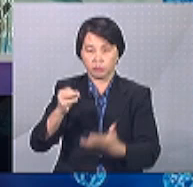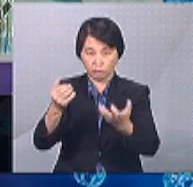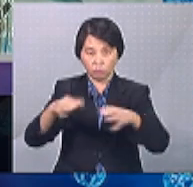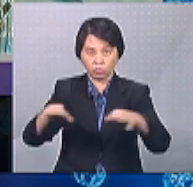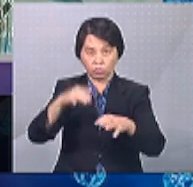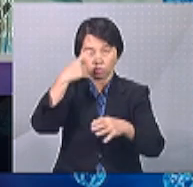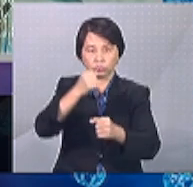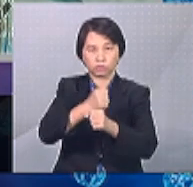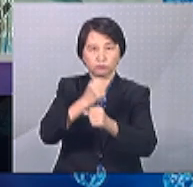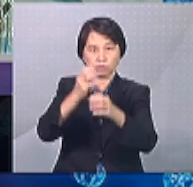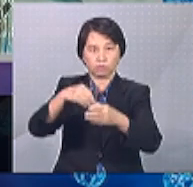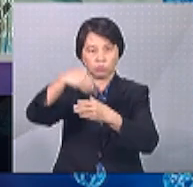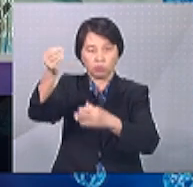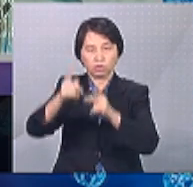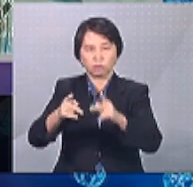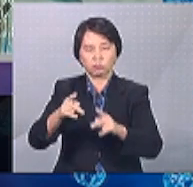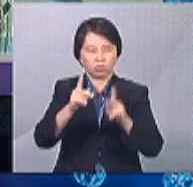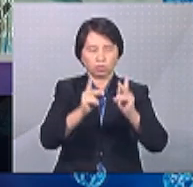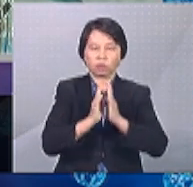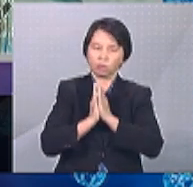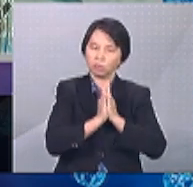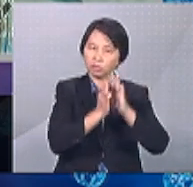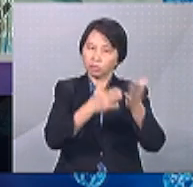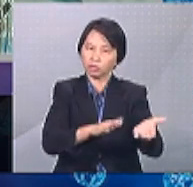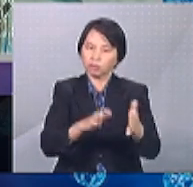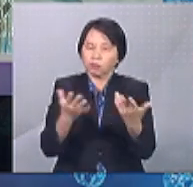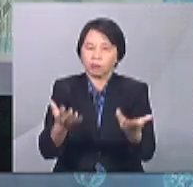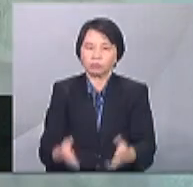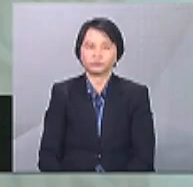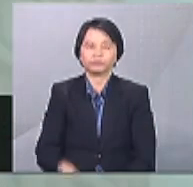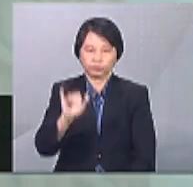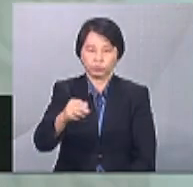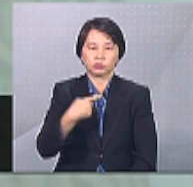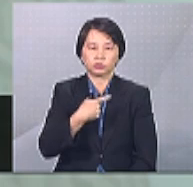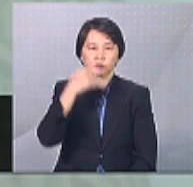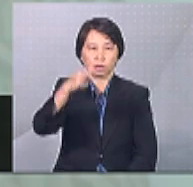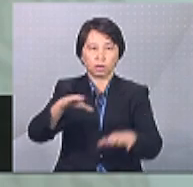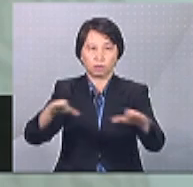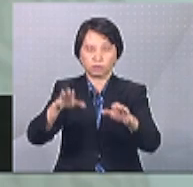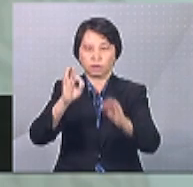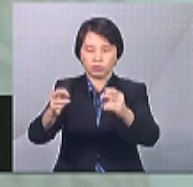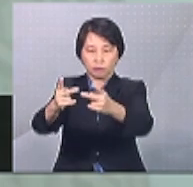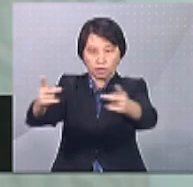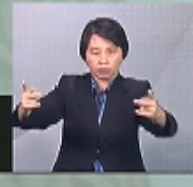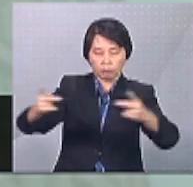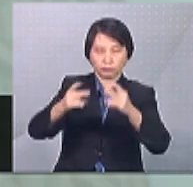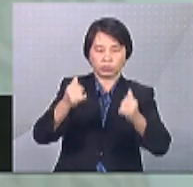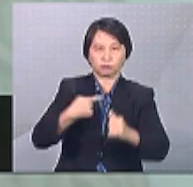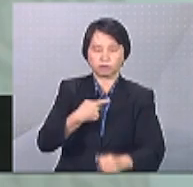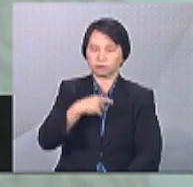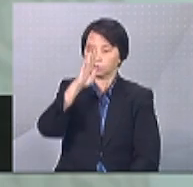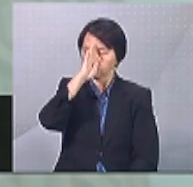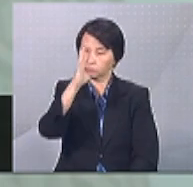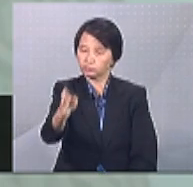itu sebab kematian warga Myanmar tadi? Tak, kita akan buat mass screening kalau tempat tu kawasan. Jadi kita sekarang ni fokus